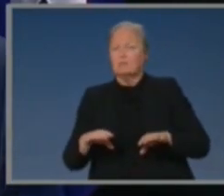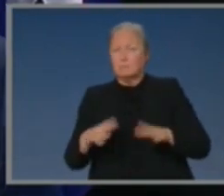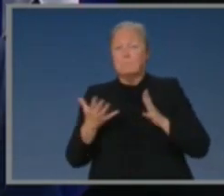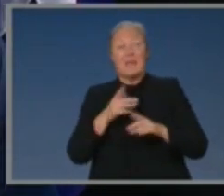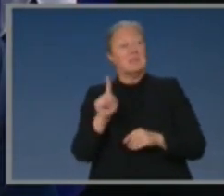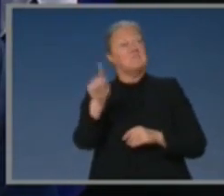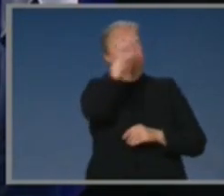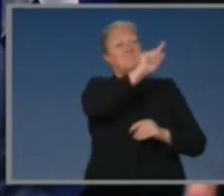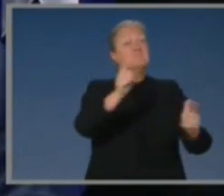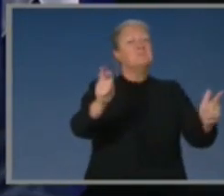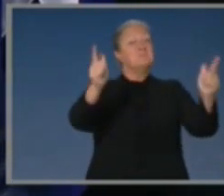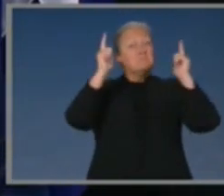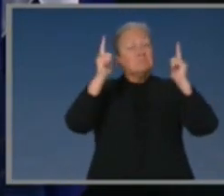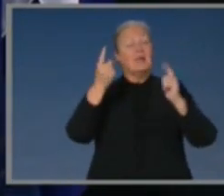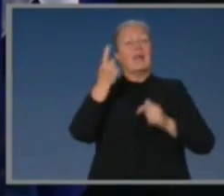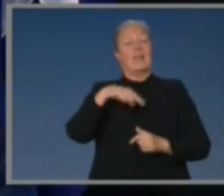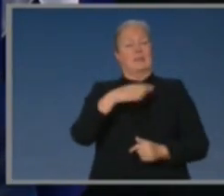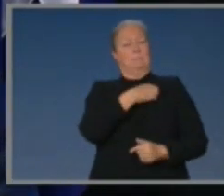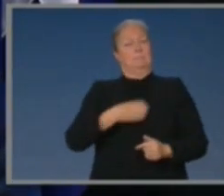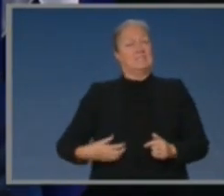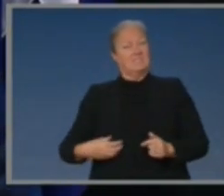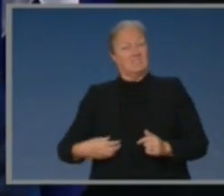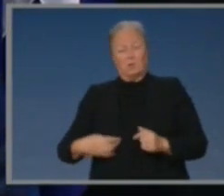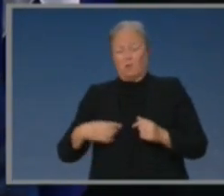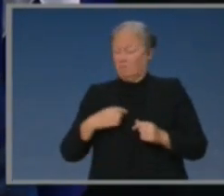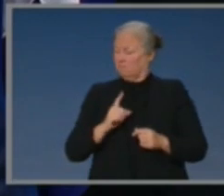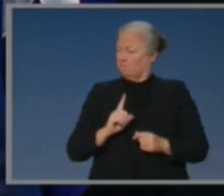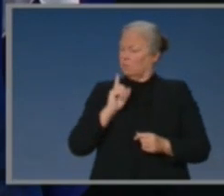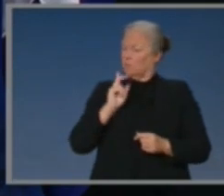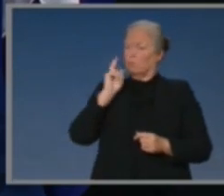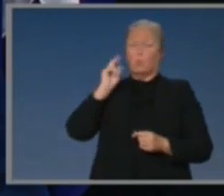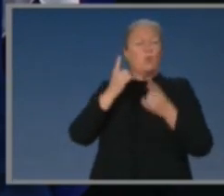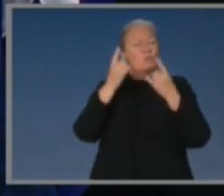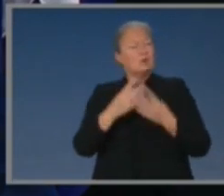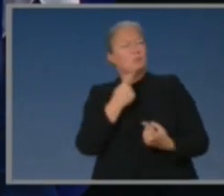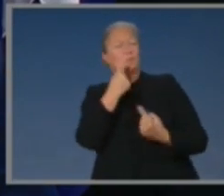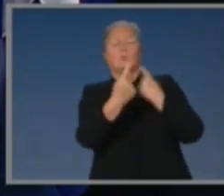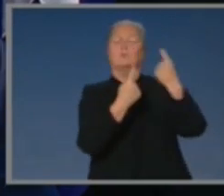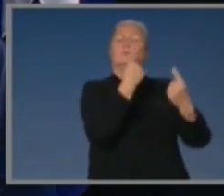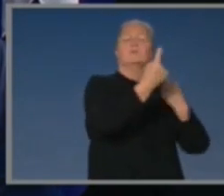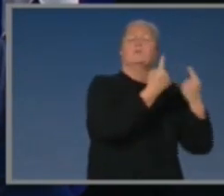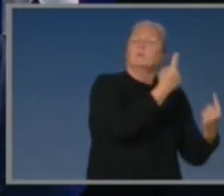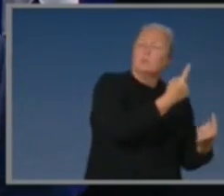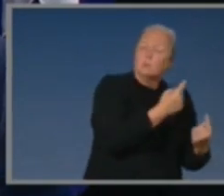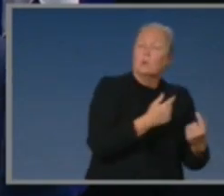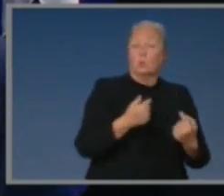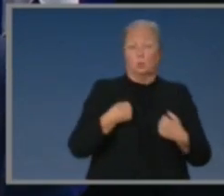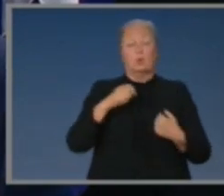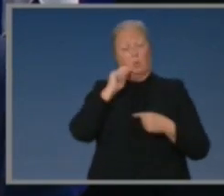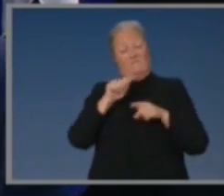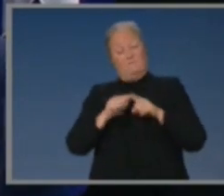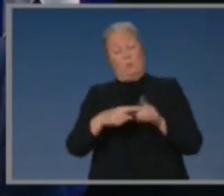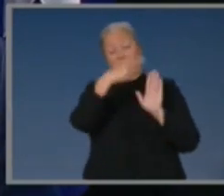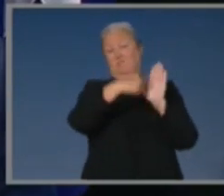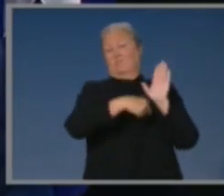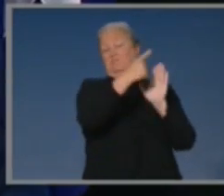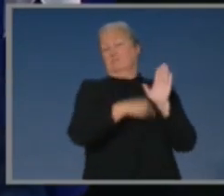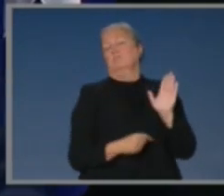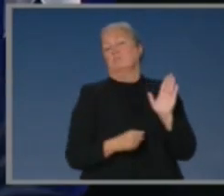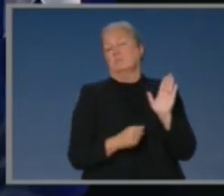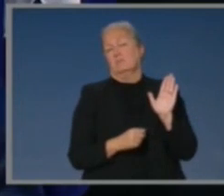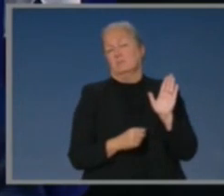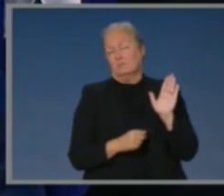chief ministers, I made it very clear some weeks ago that we would be taking those actions in relation to non-state schools because